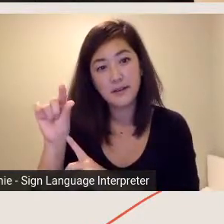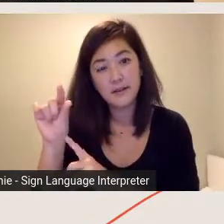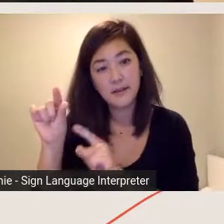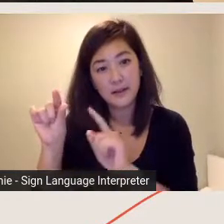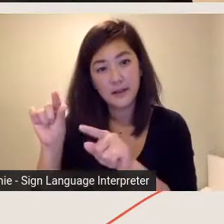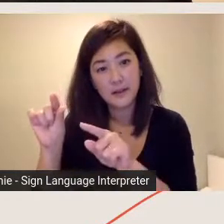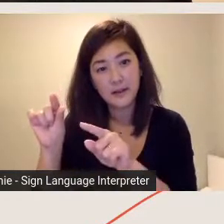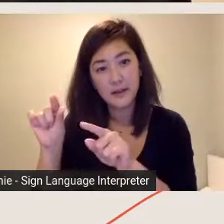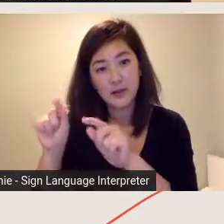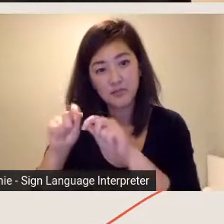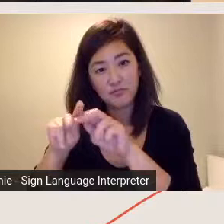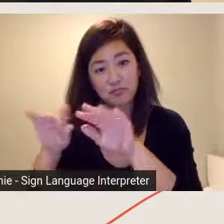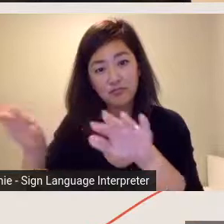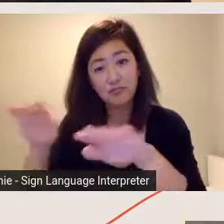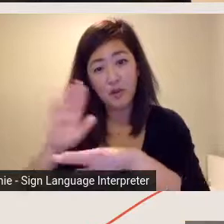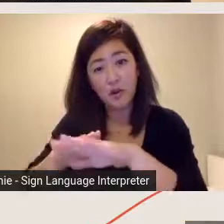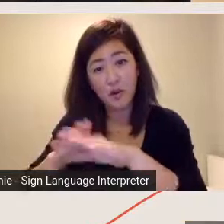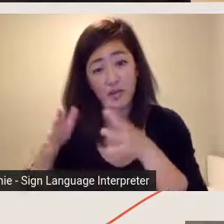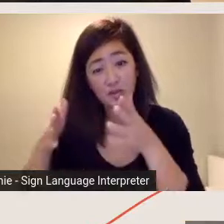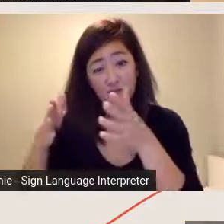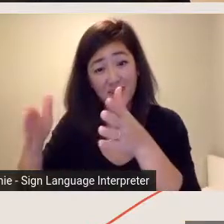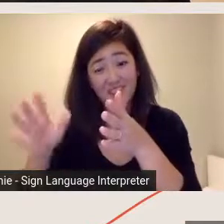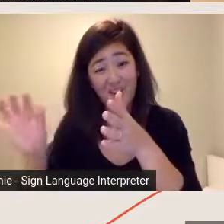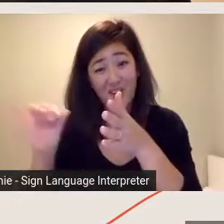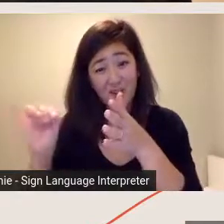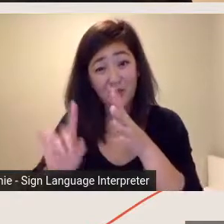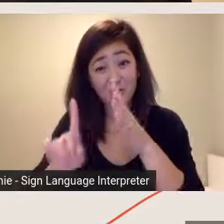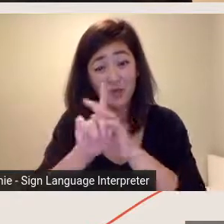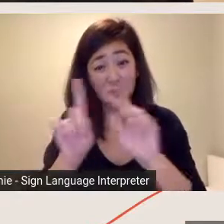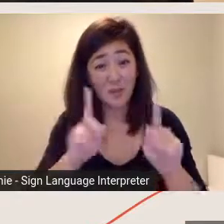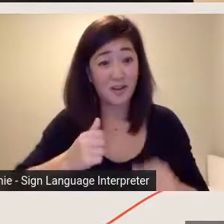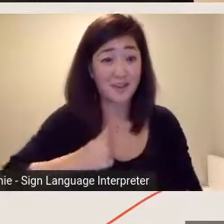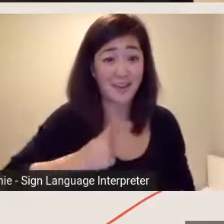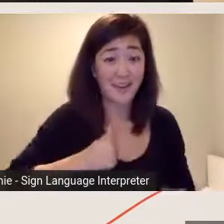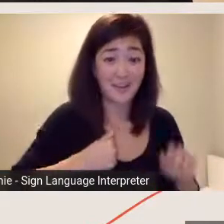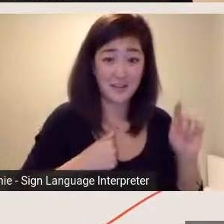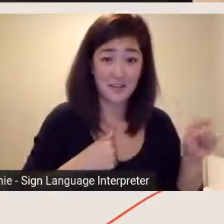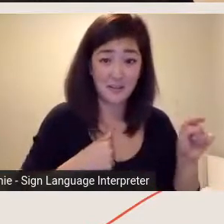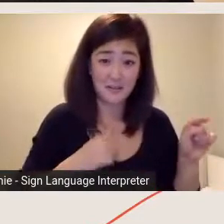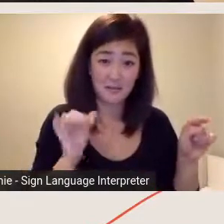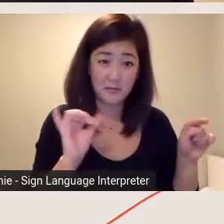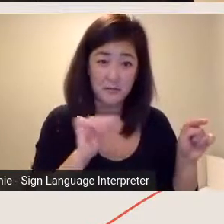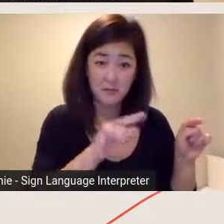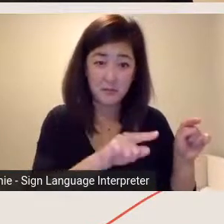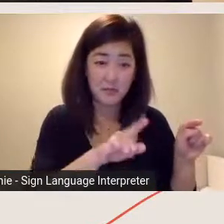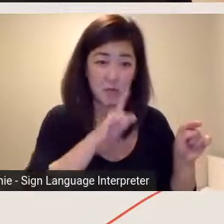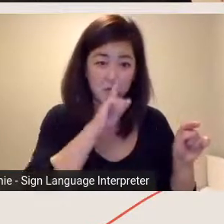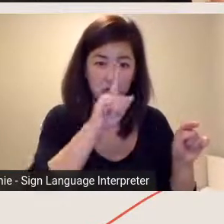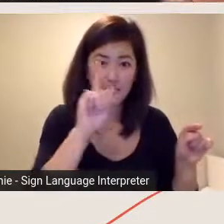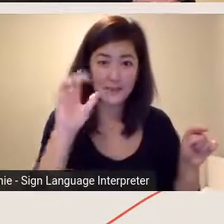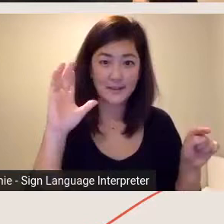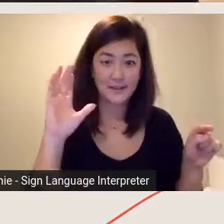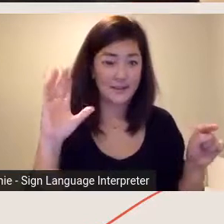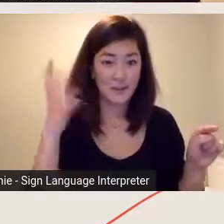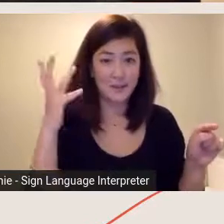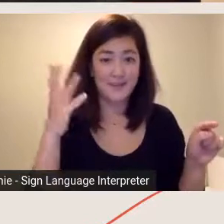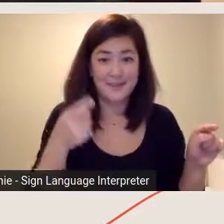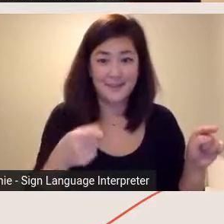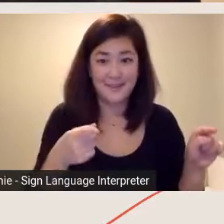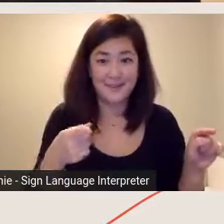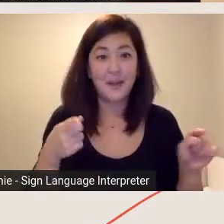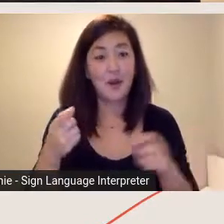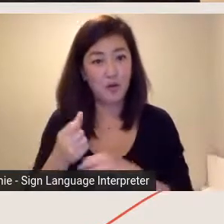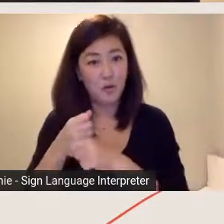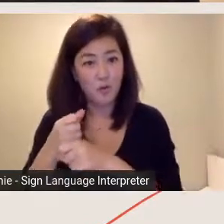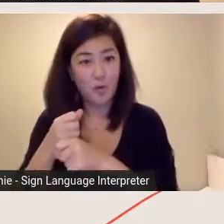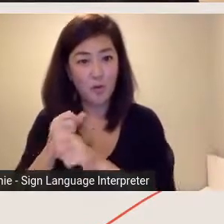poured out into the streets, it was also in Canada. And so for us, that was like a very, it was kind of crazy because we're, you know, it's one thing to have people